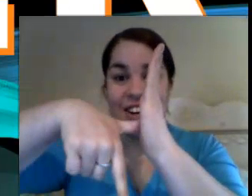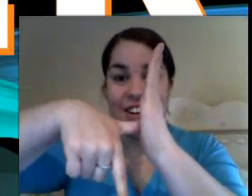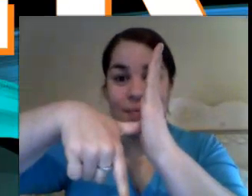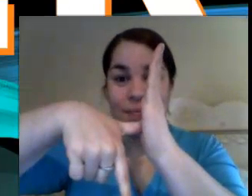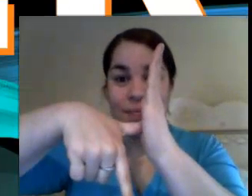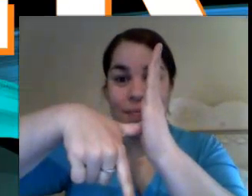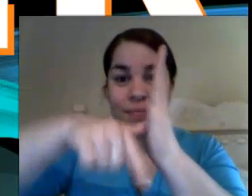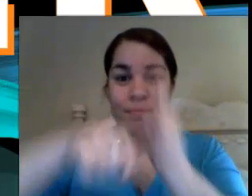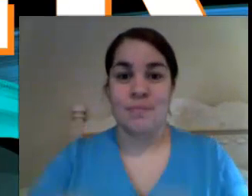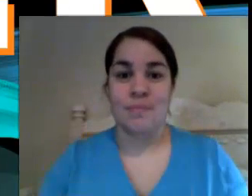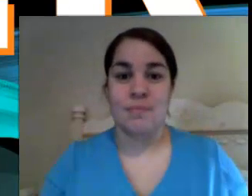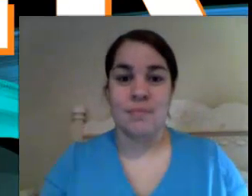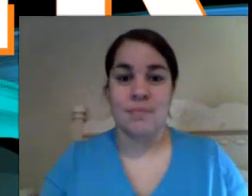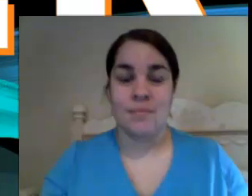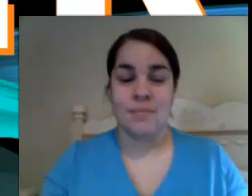later,